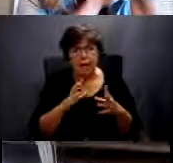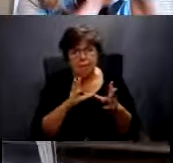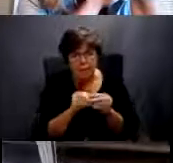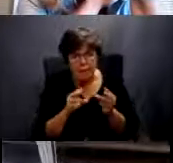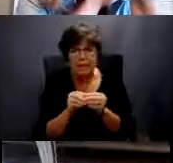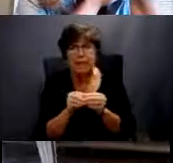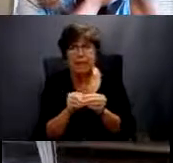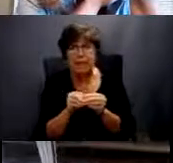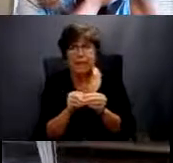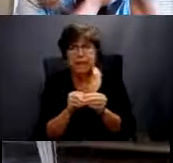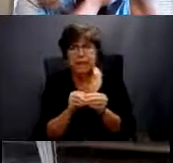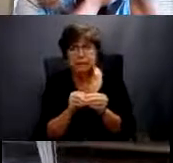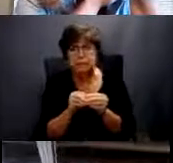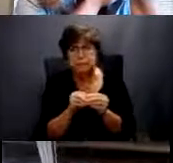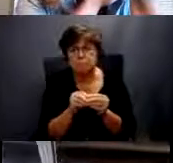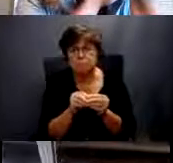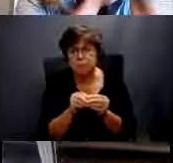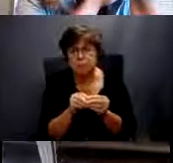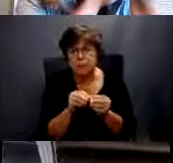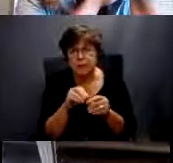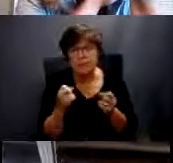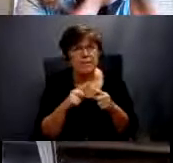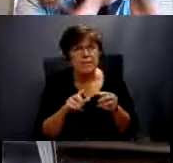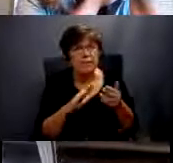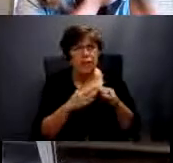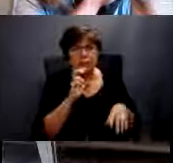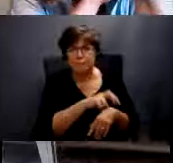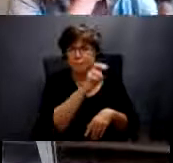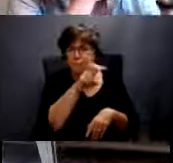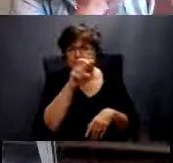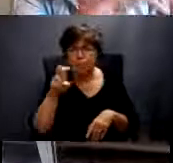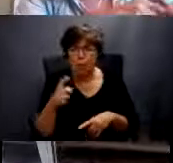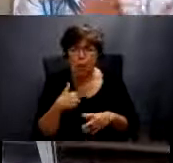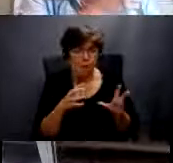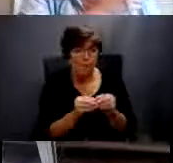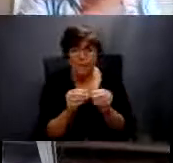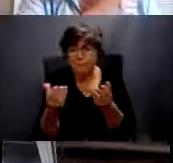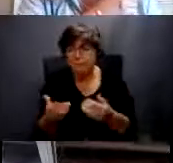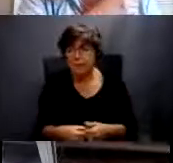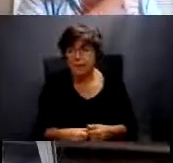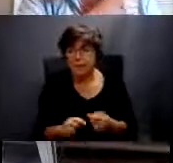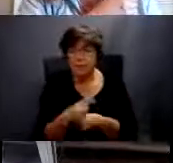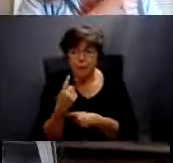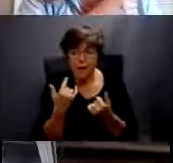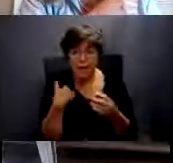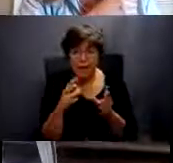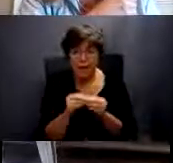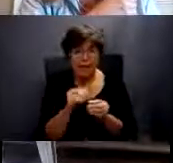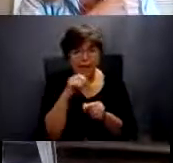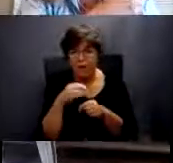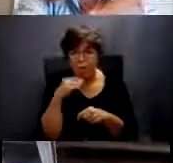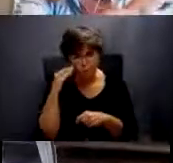attending meetings in many different places wherever I happen to be. And today it is not in my